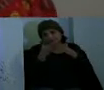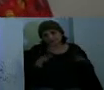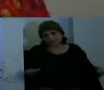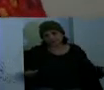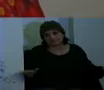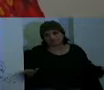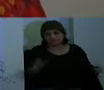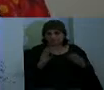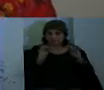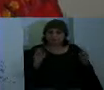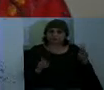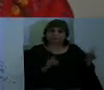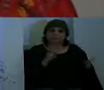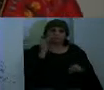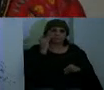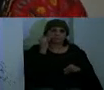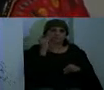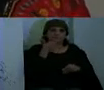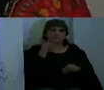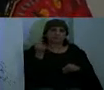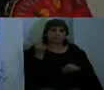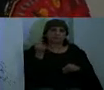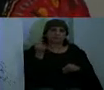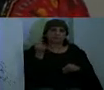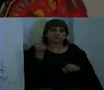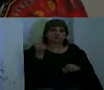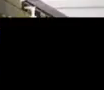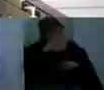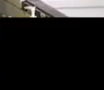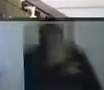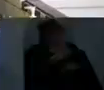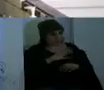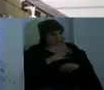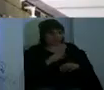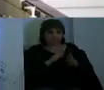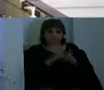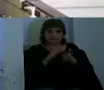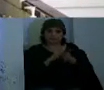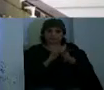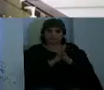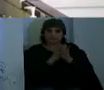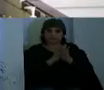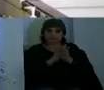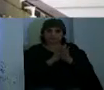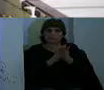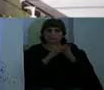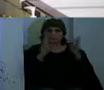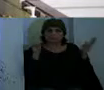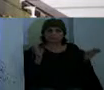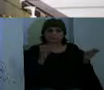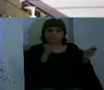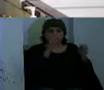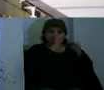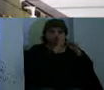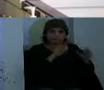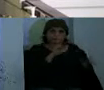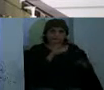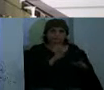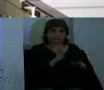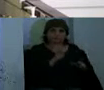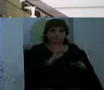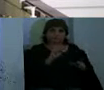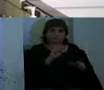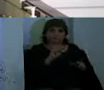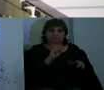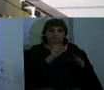this better than this guy that wrote, "Blessed be the tie that binds our hearts